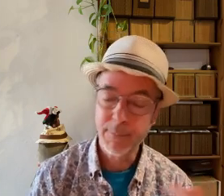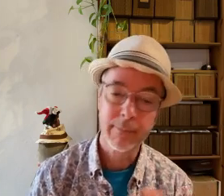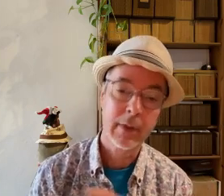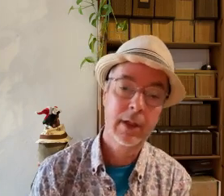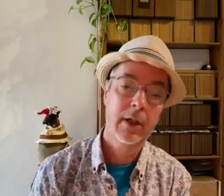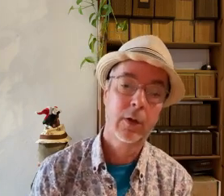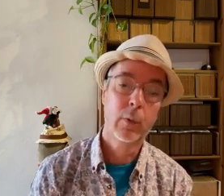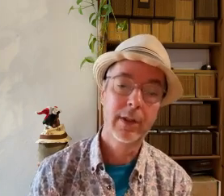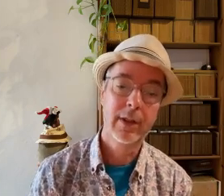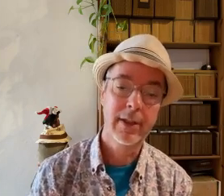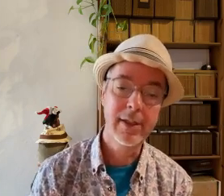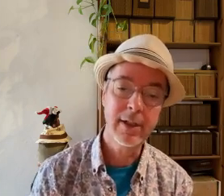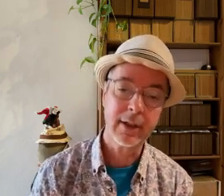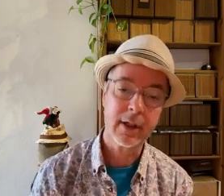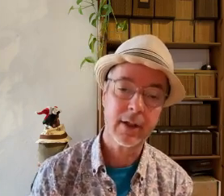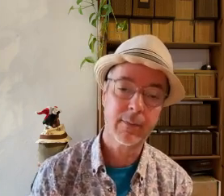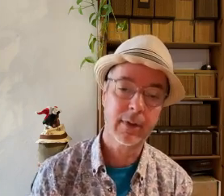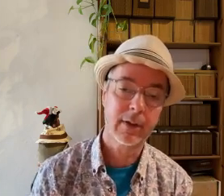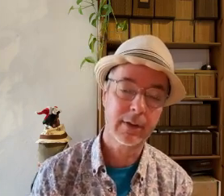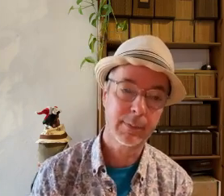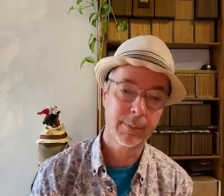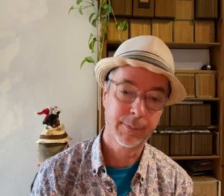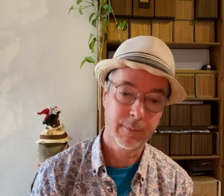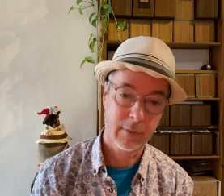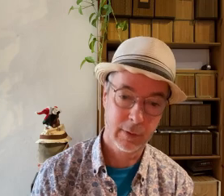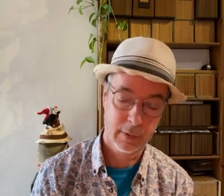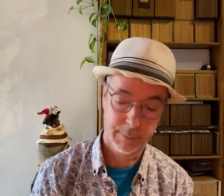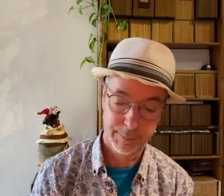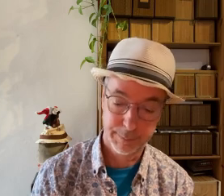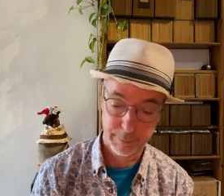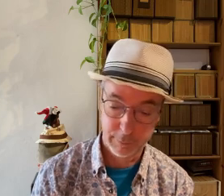ear. We hear